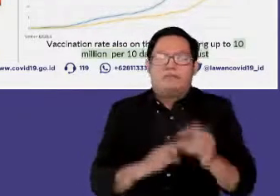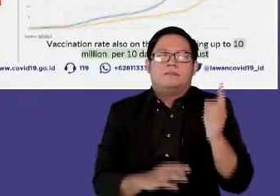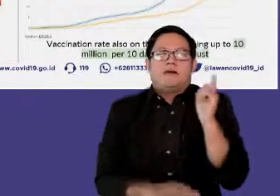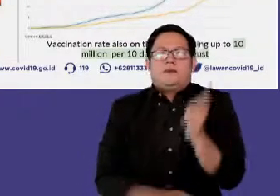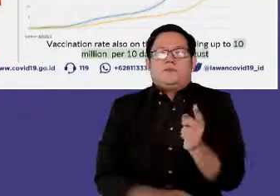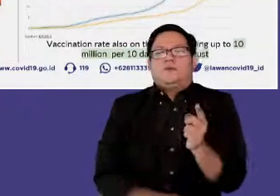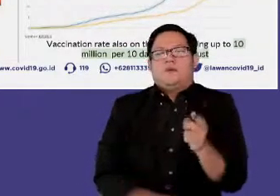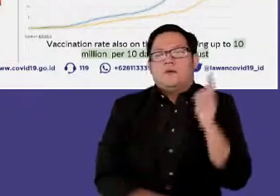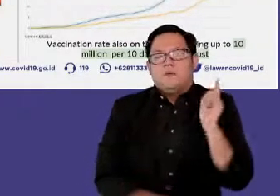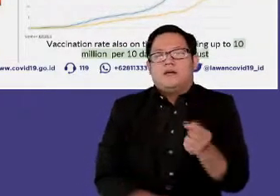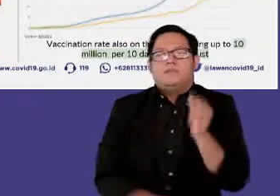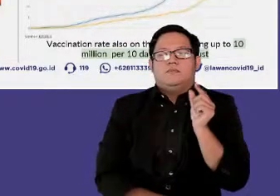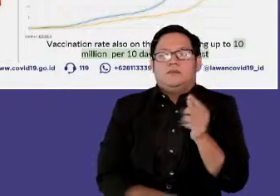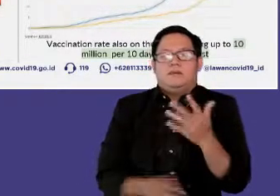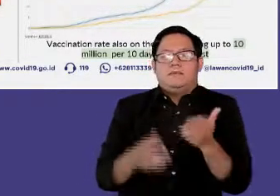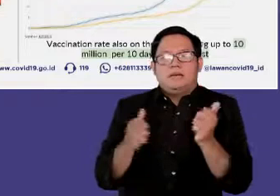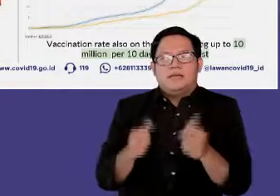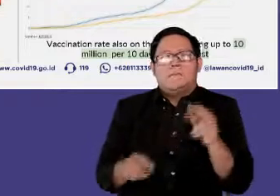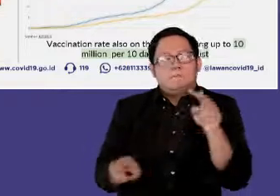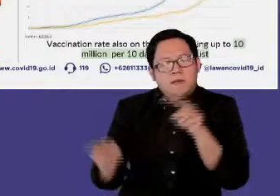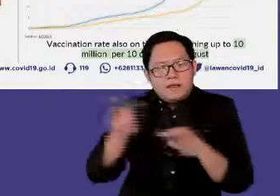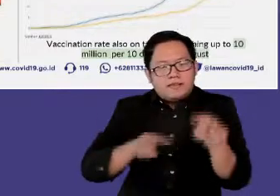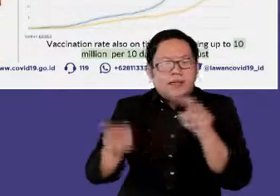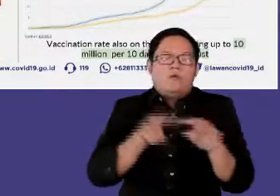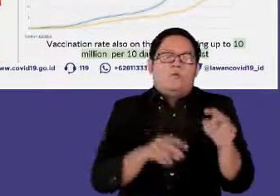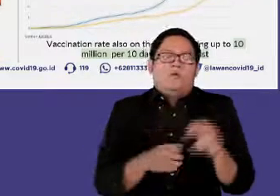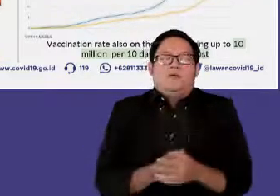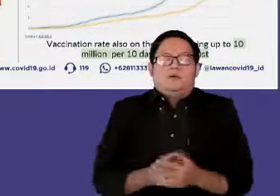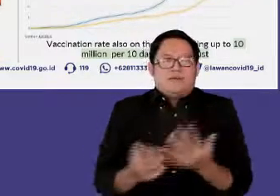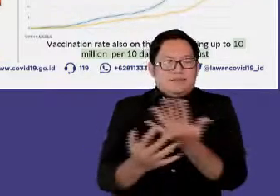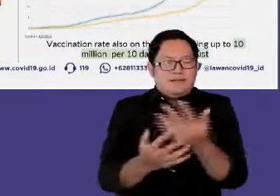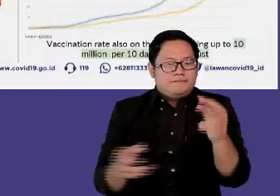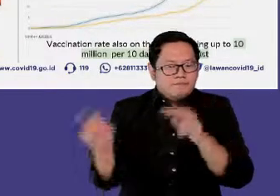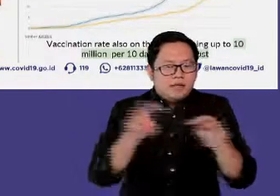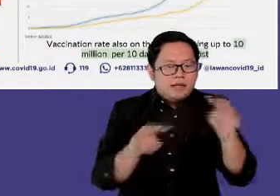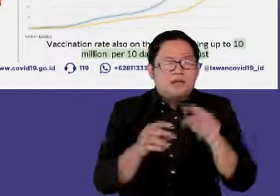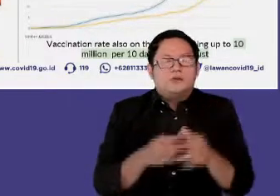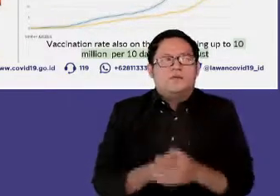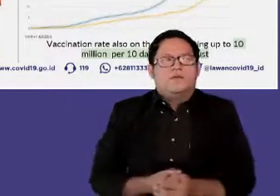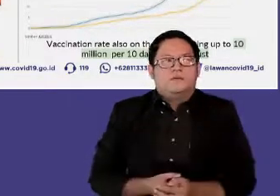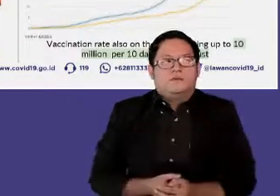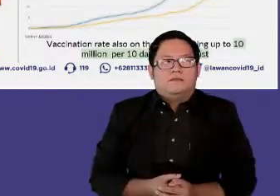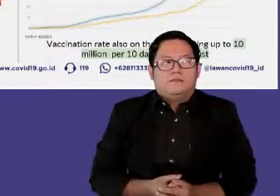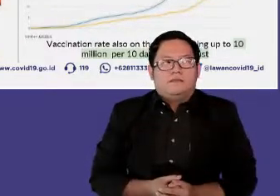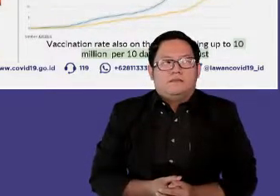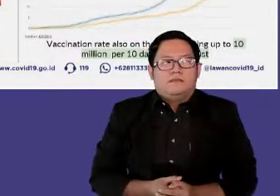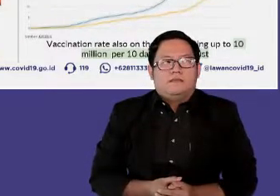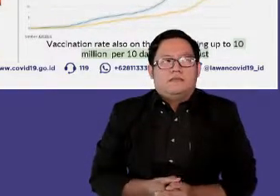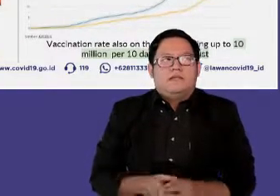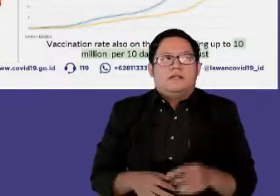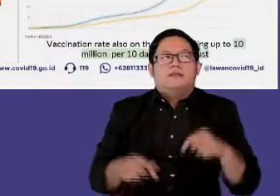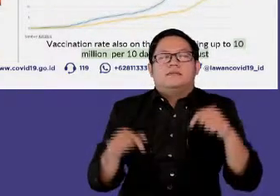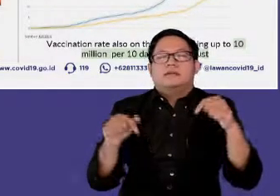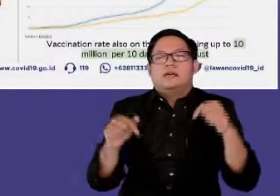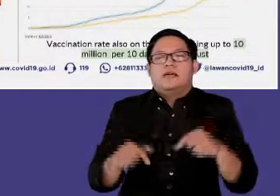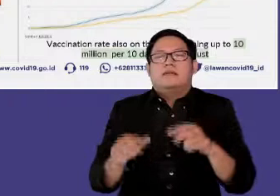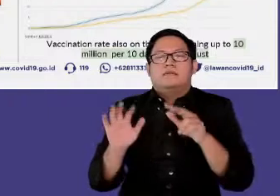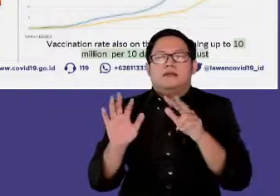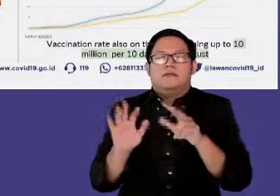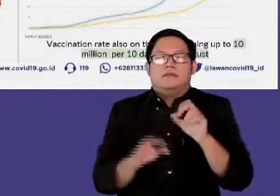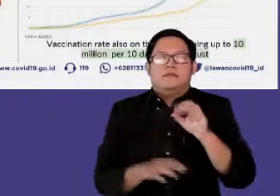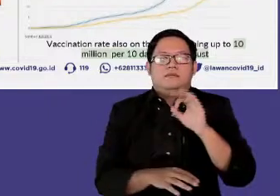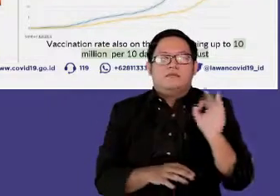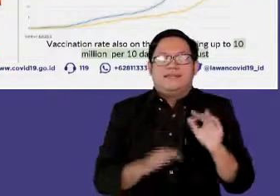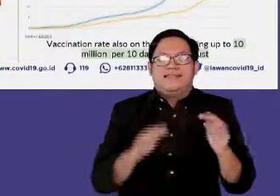supervisions. And currently, only about 41% of villages and groups have formed posts